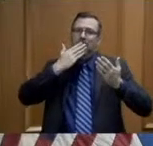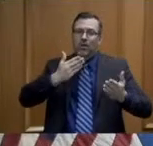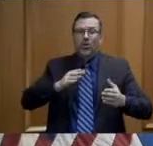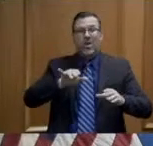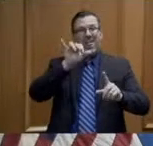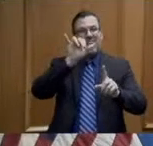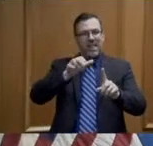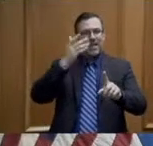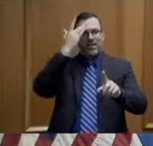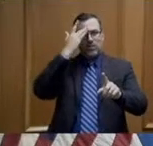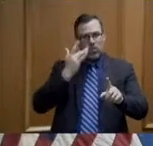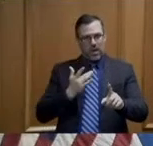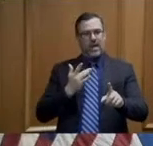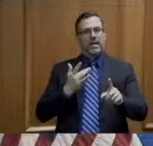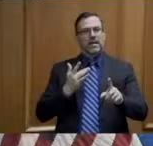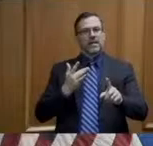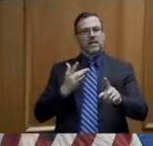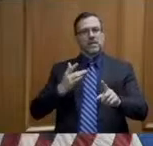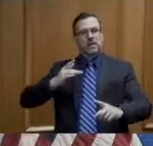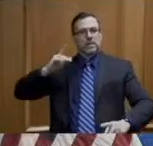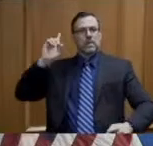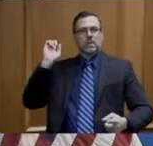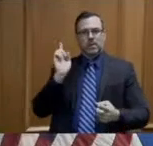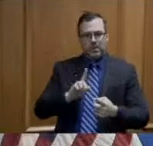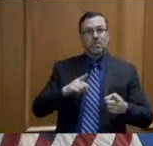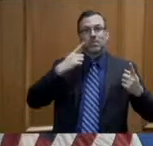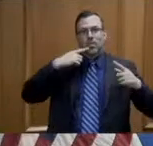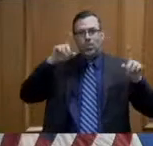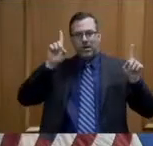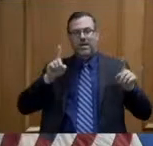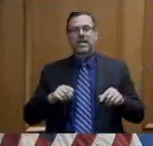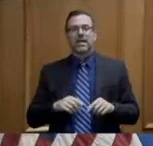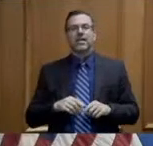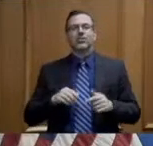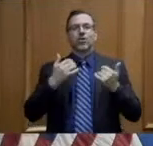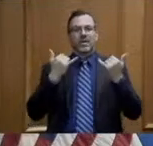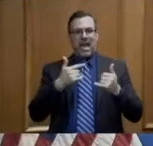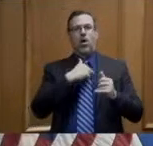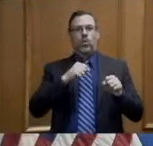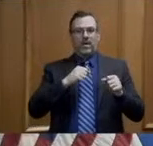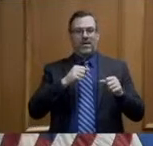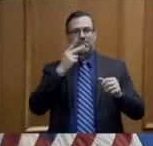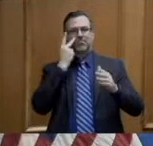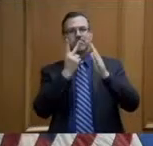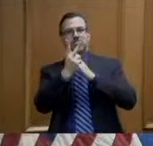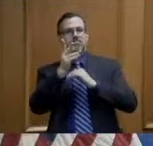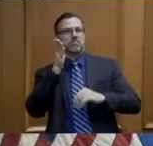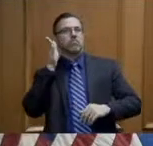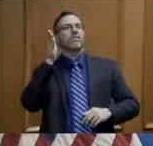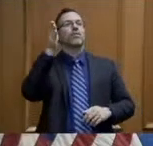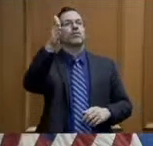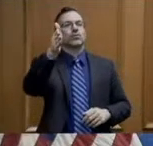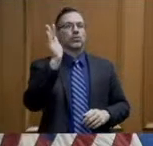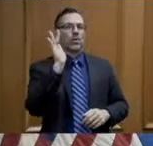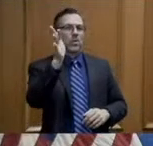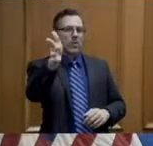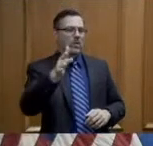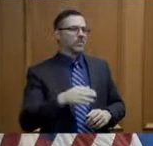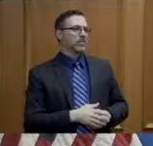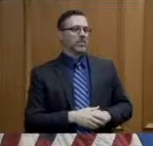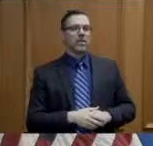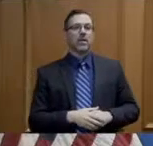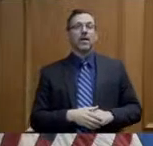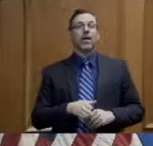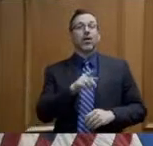doing, because of the fact that it is working, it's allowing us to make plans for the future. And those plans are coming